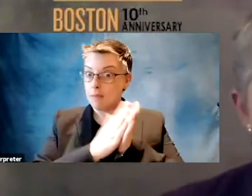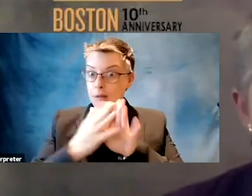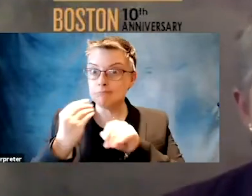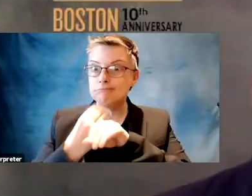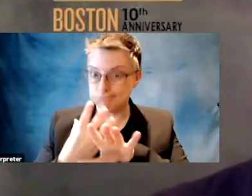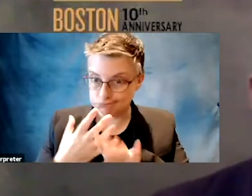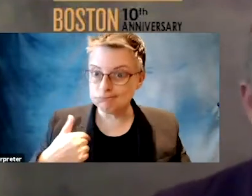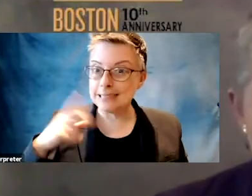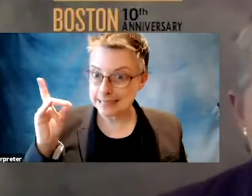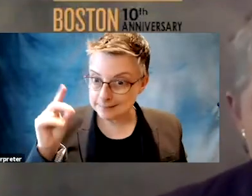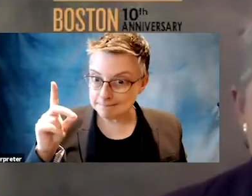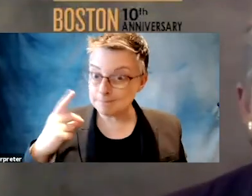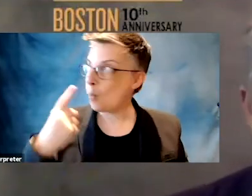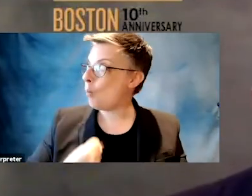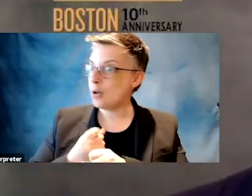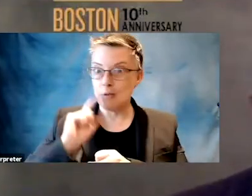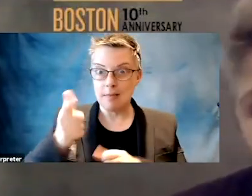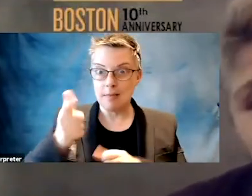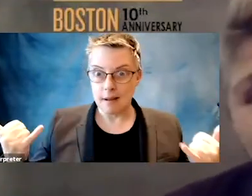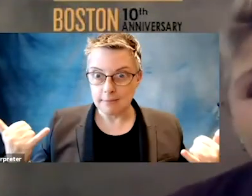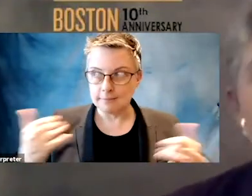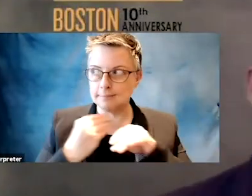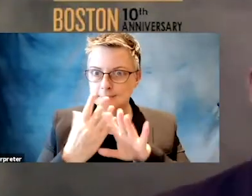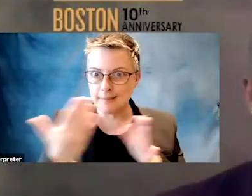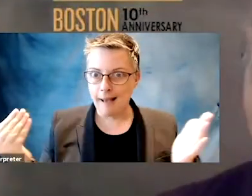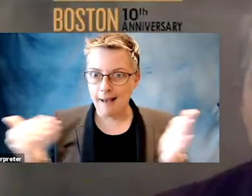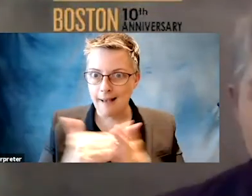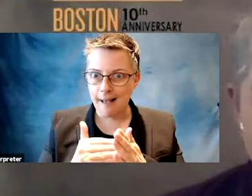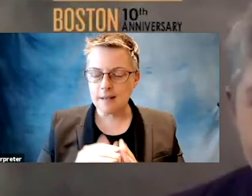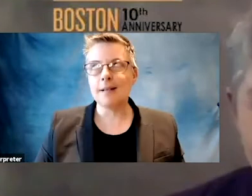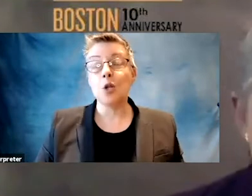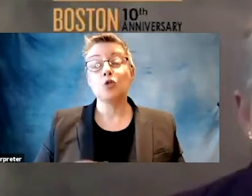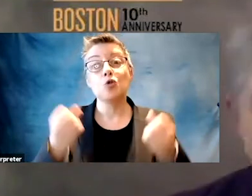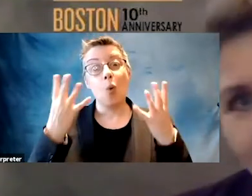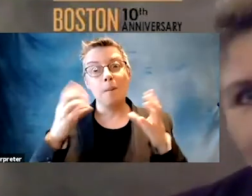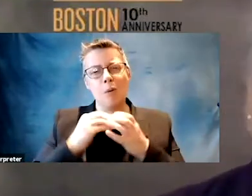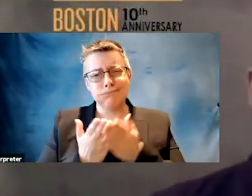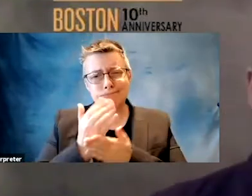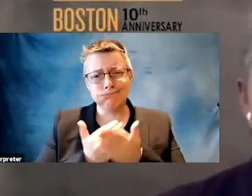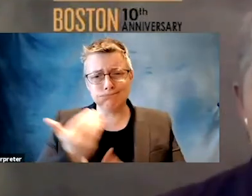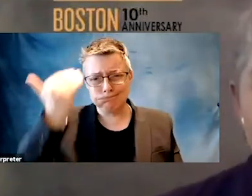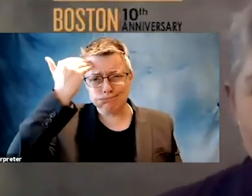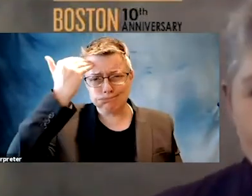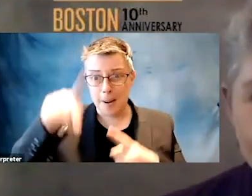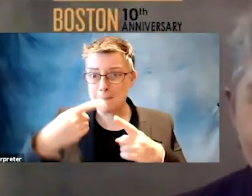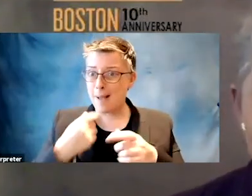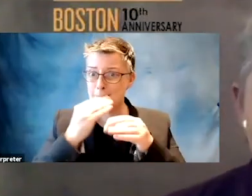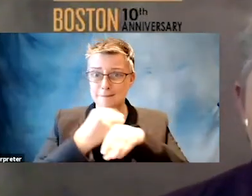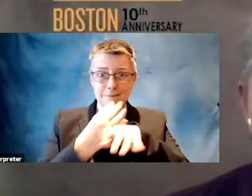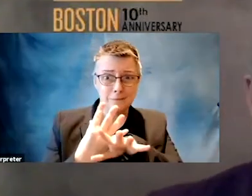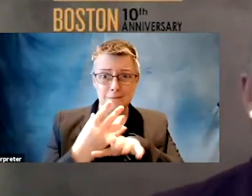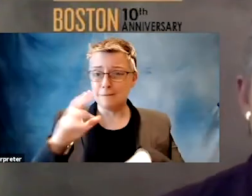a year later, here we are, all so much more versed in everything and anything virtual.